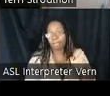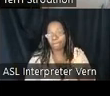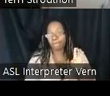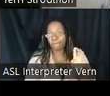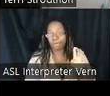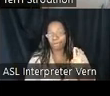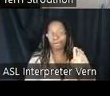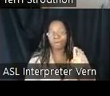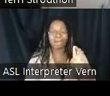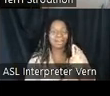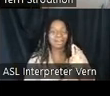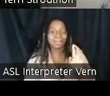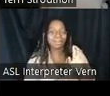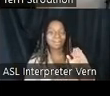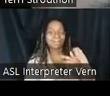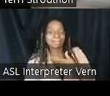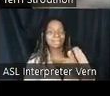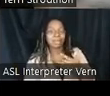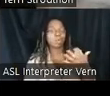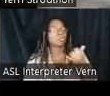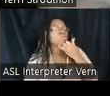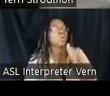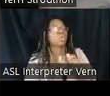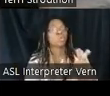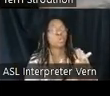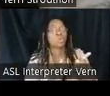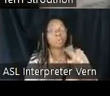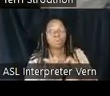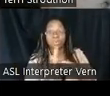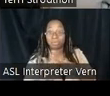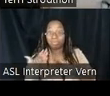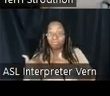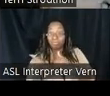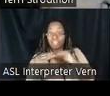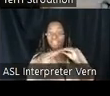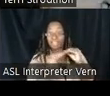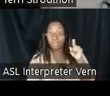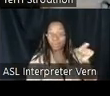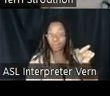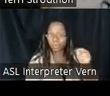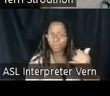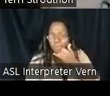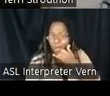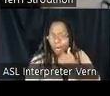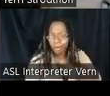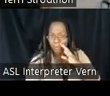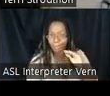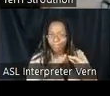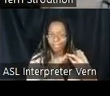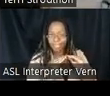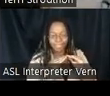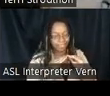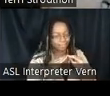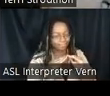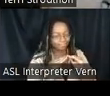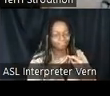question, what is wrong with you? And that question is, my job is to fix you. Oh, I know what's wrong with you. My job is to fix you. And then we